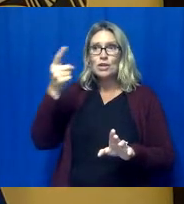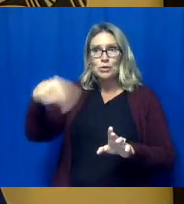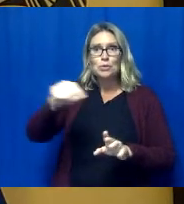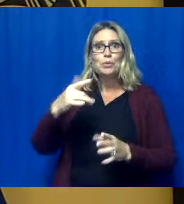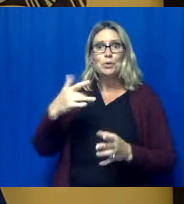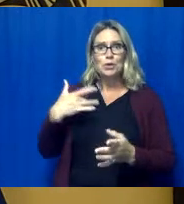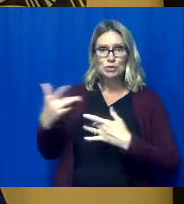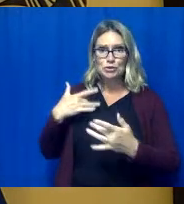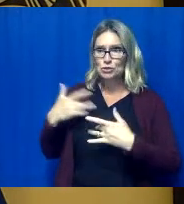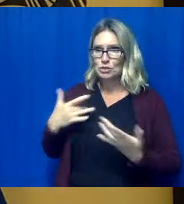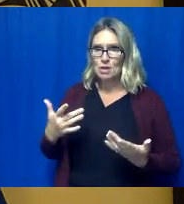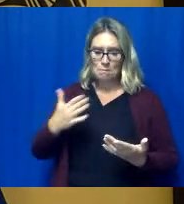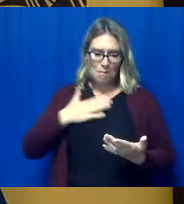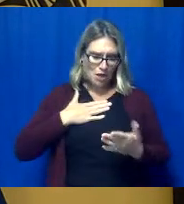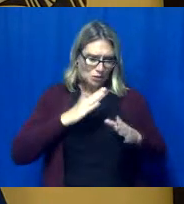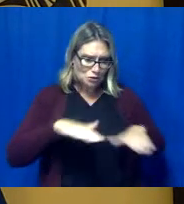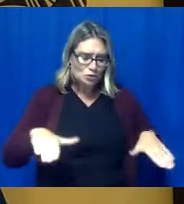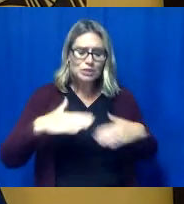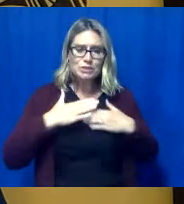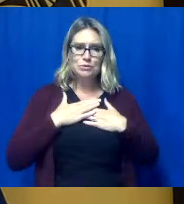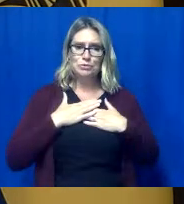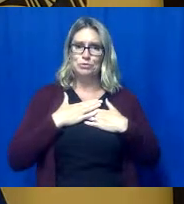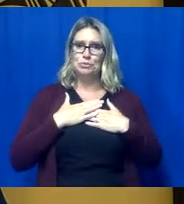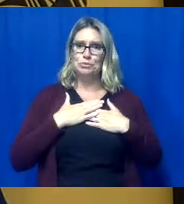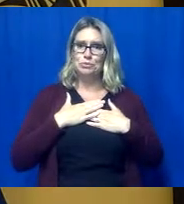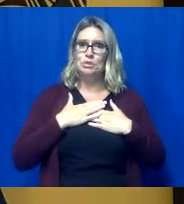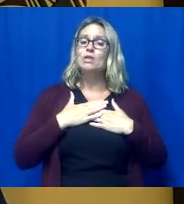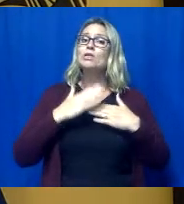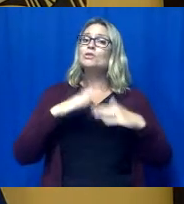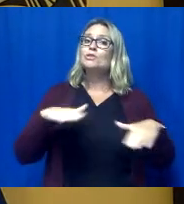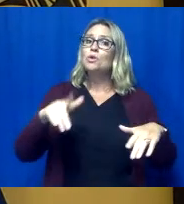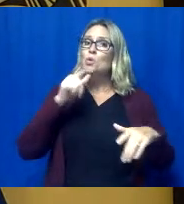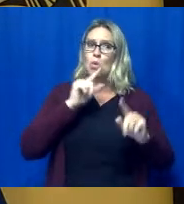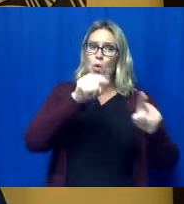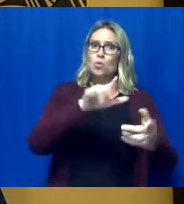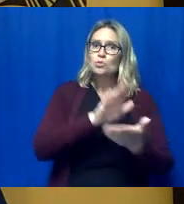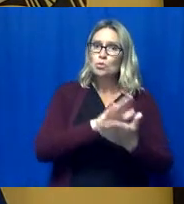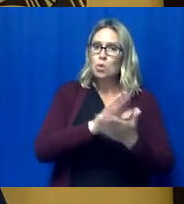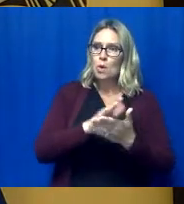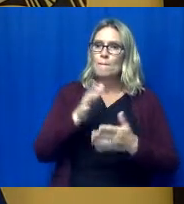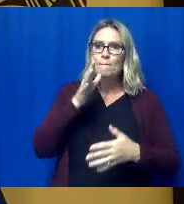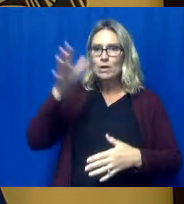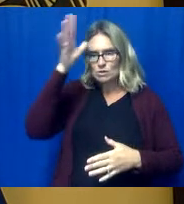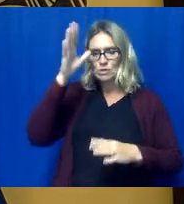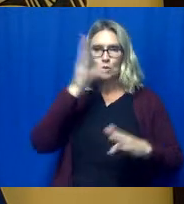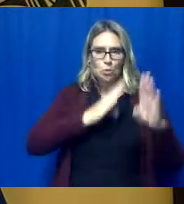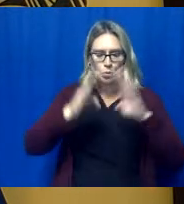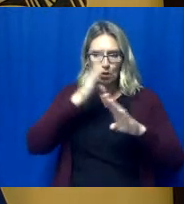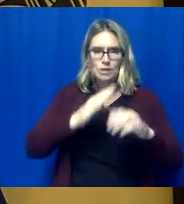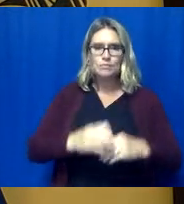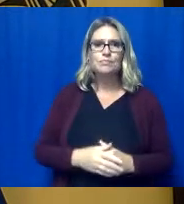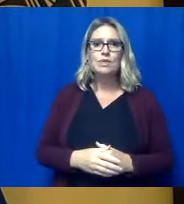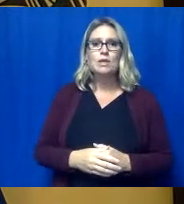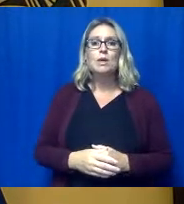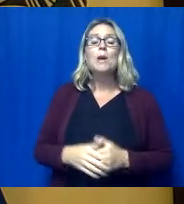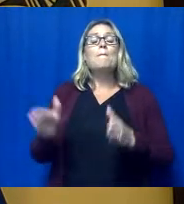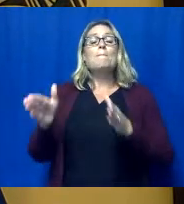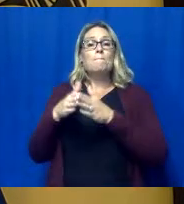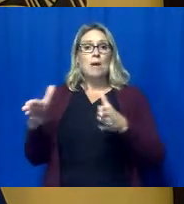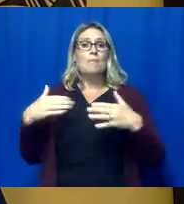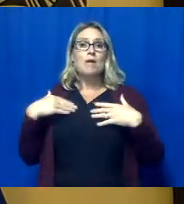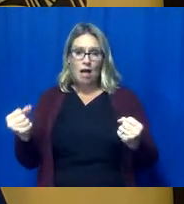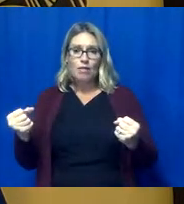this means for your children, especially those who are attending school. I want to assure you that public health is committed to keeping